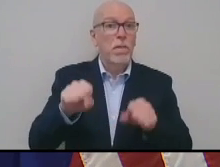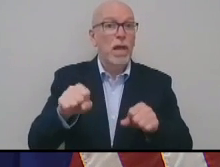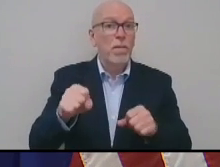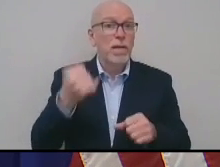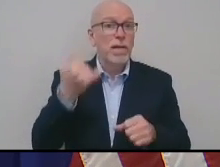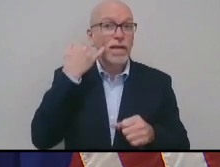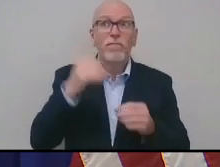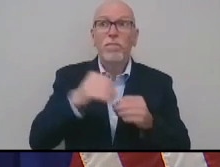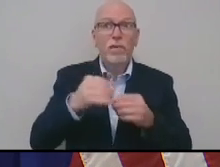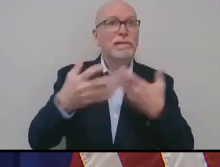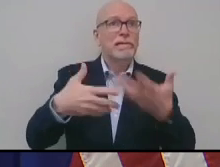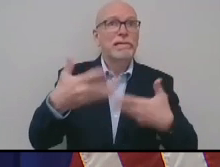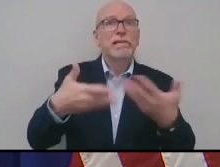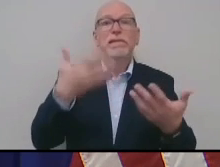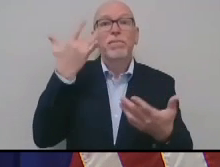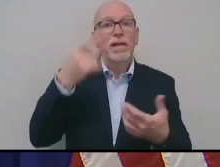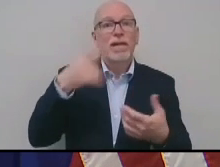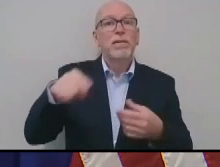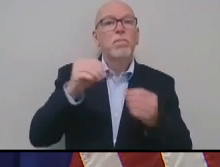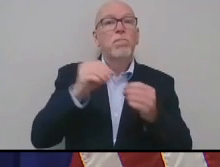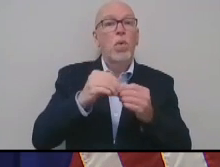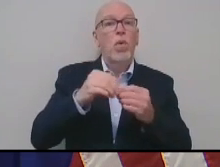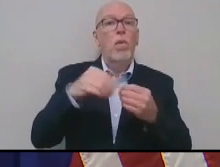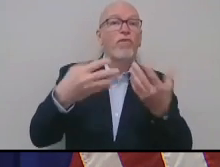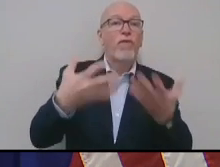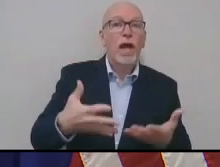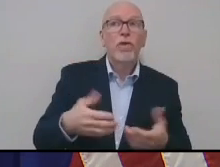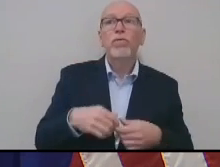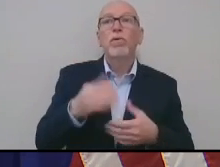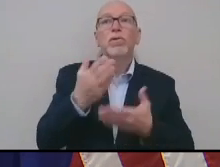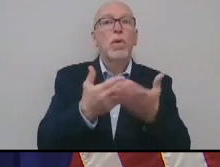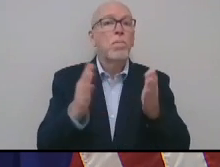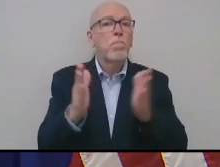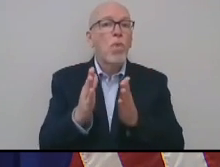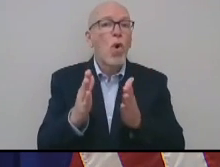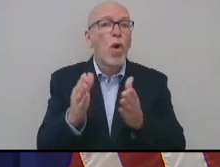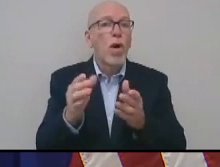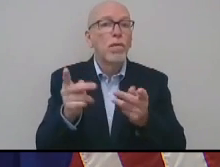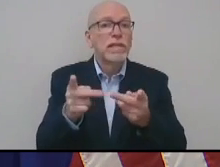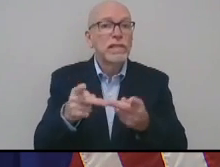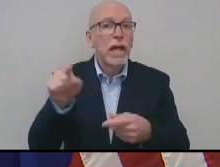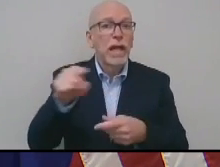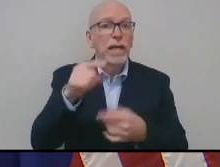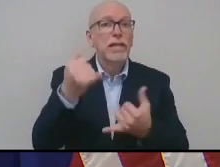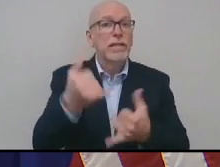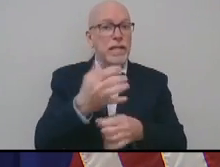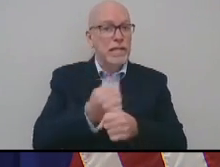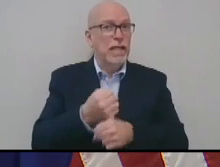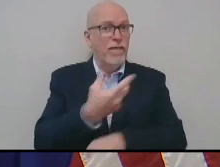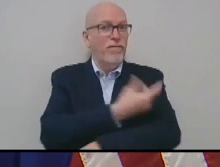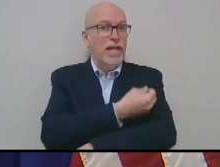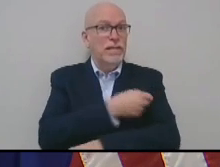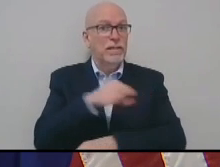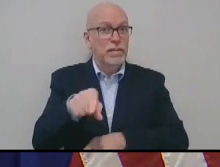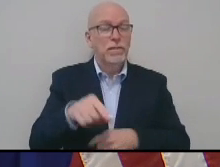continues because more providers, including smaller provider sites, are now receiving vaccine, because